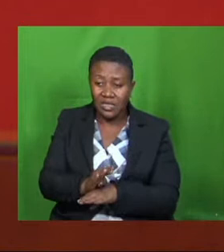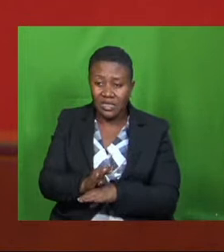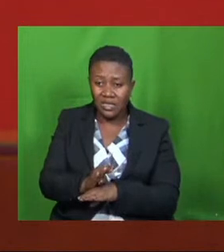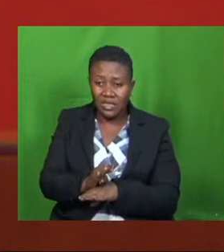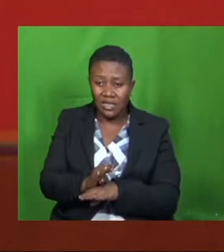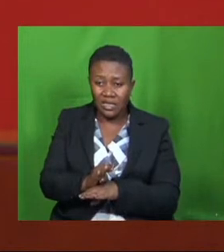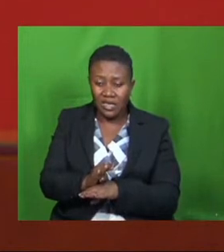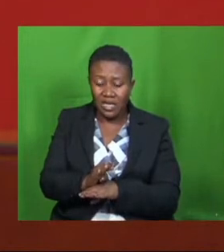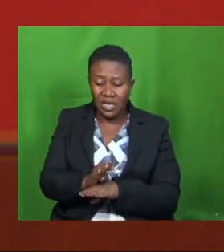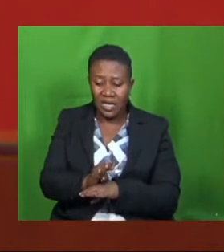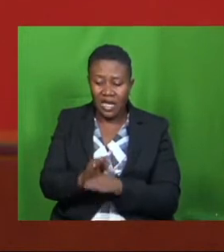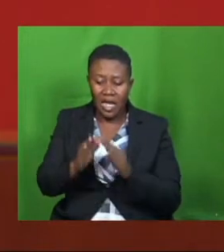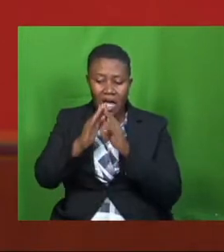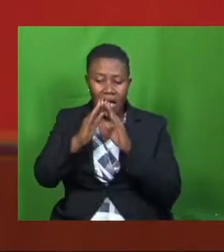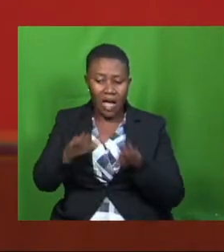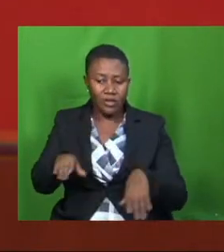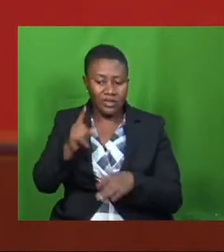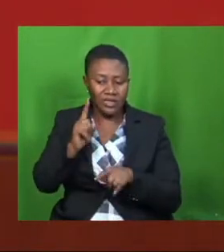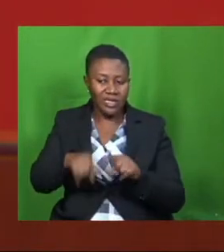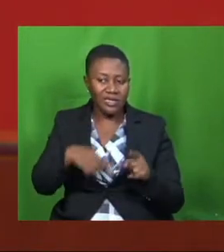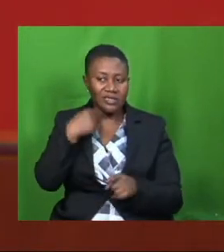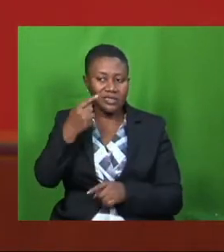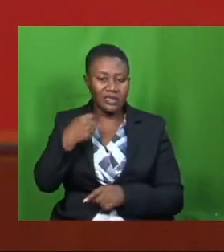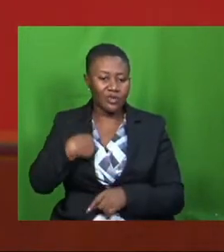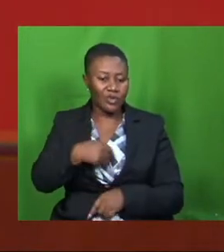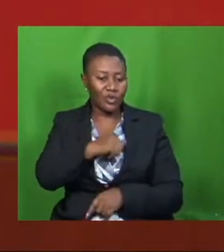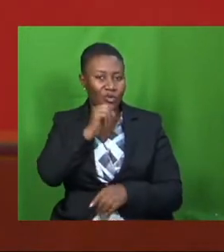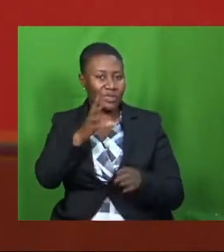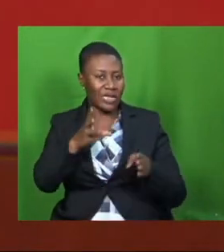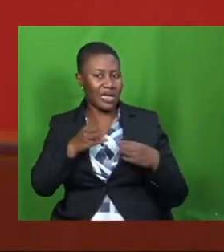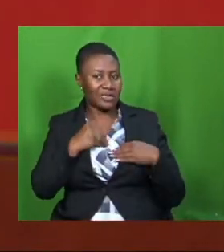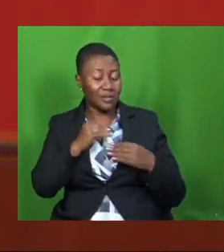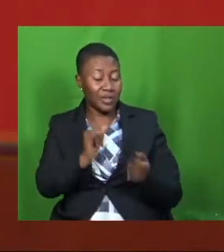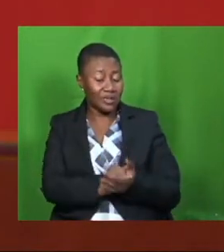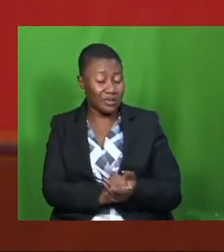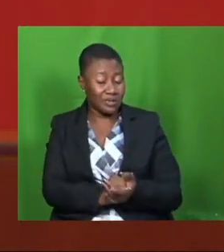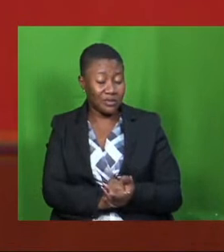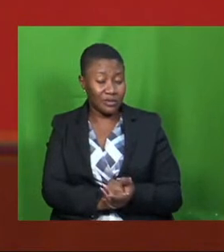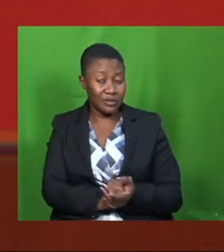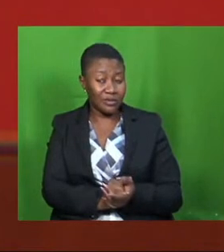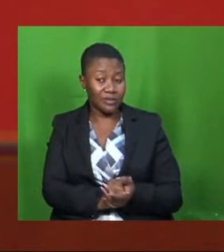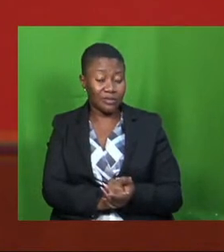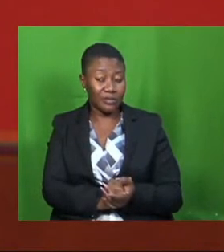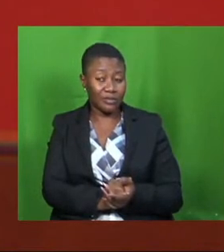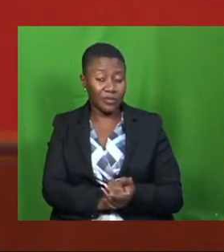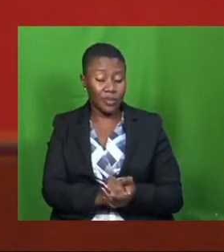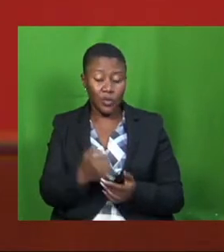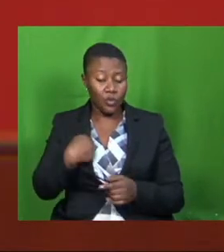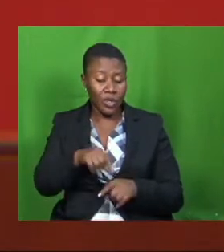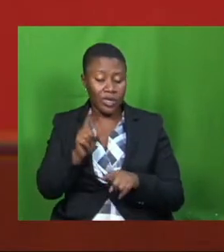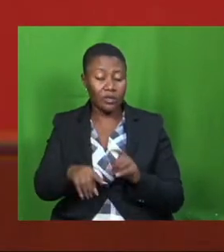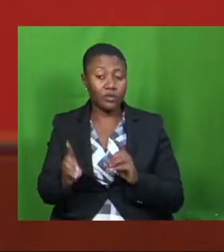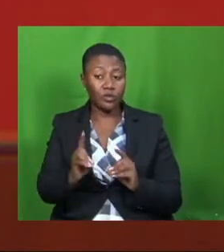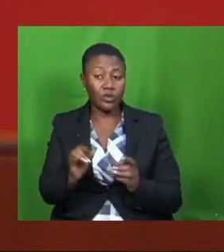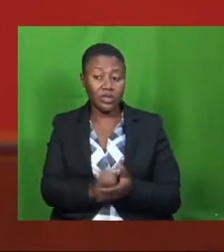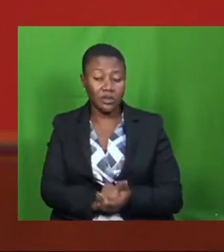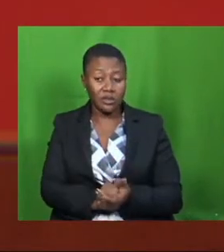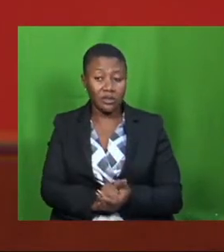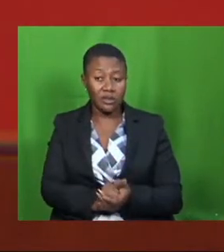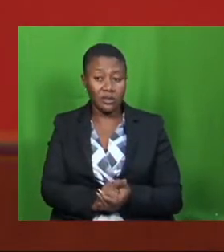well, today he has another request before us. That will also be affected.